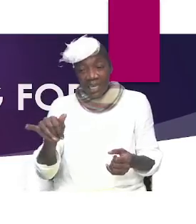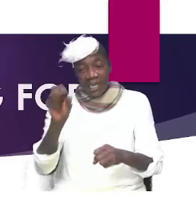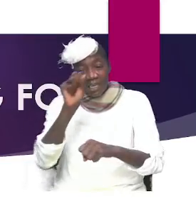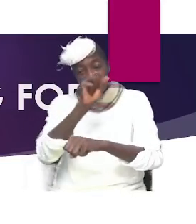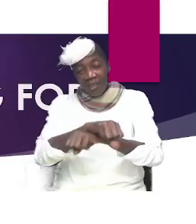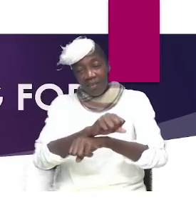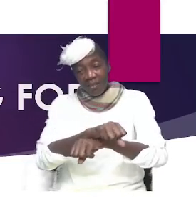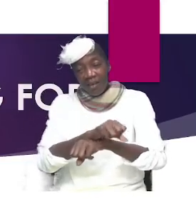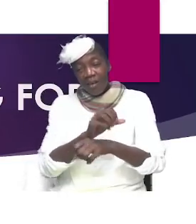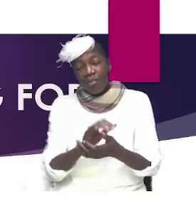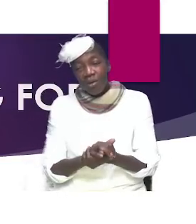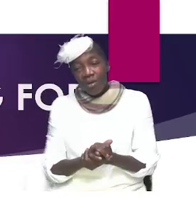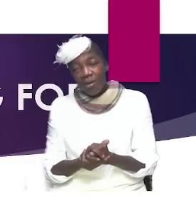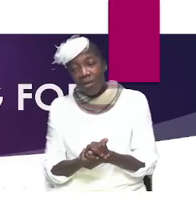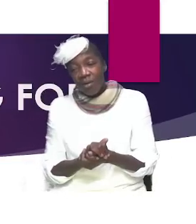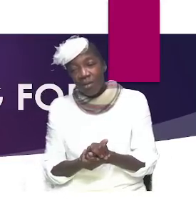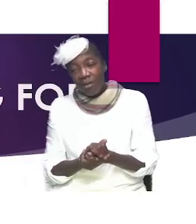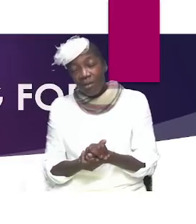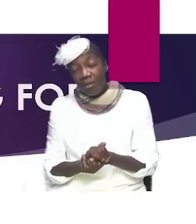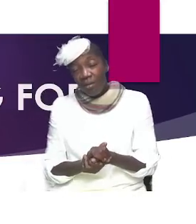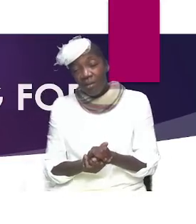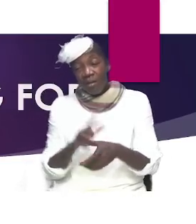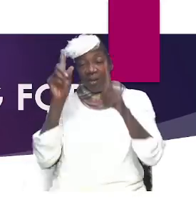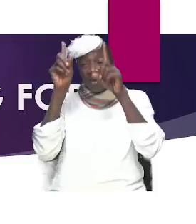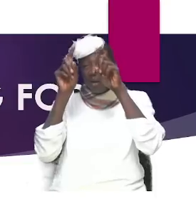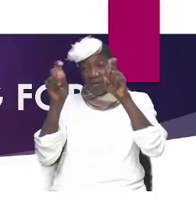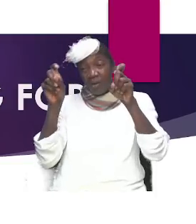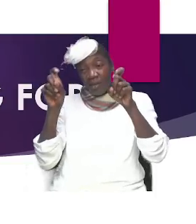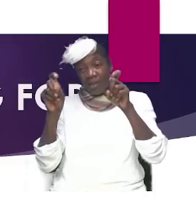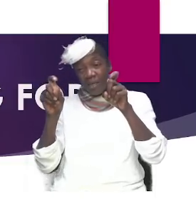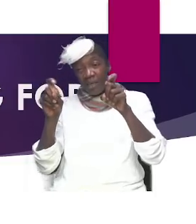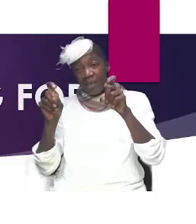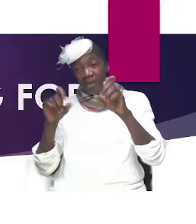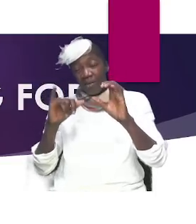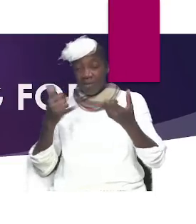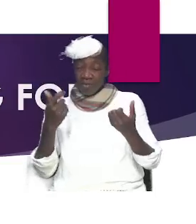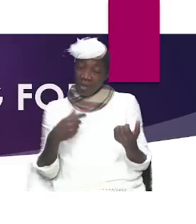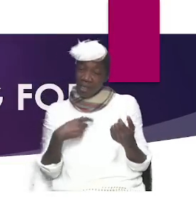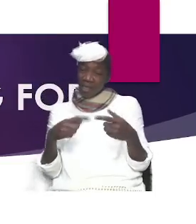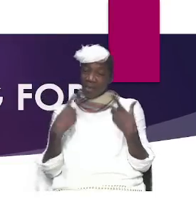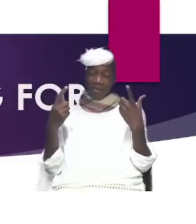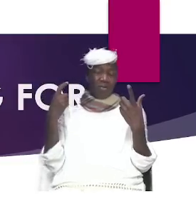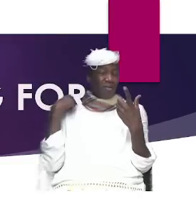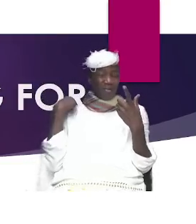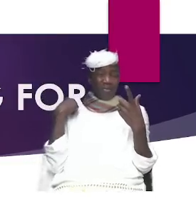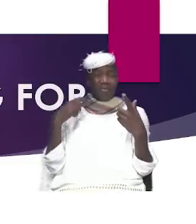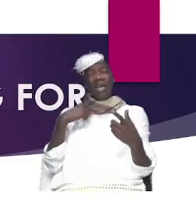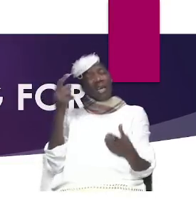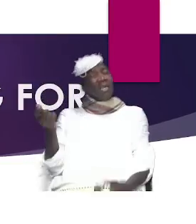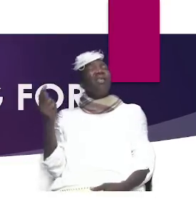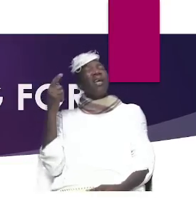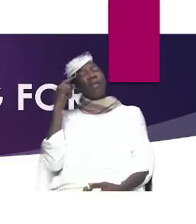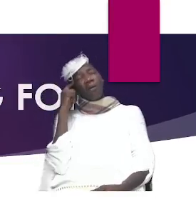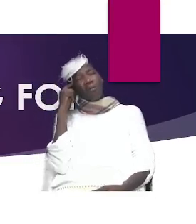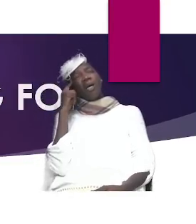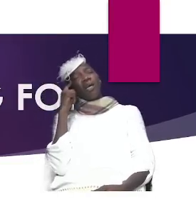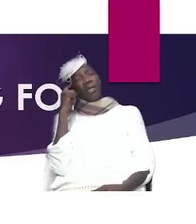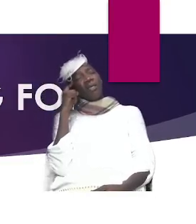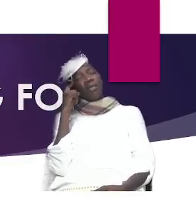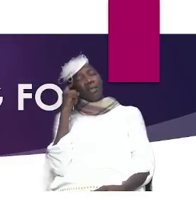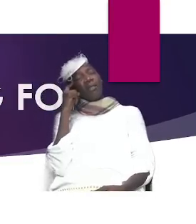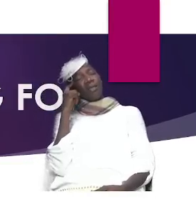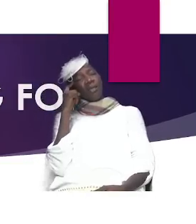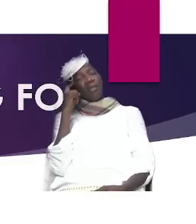The question is, should I just one day just go up to the manager and just tell him my mind and tell them my mind? How do I